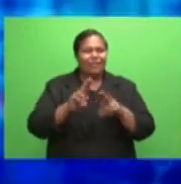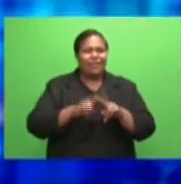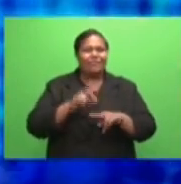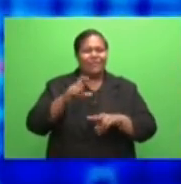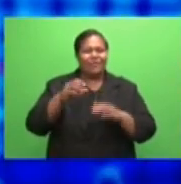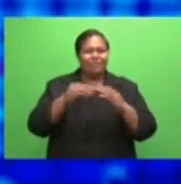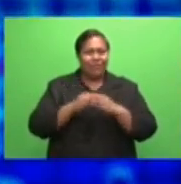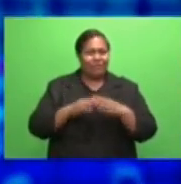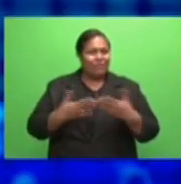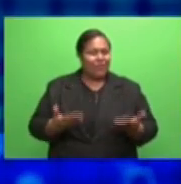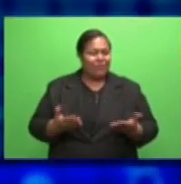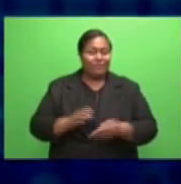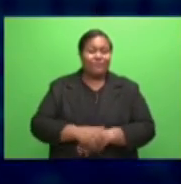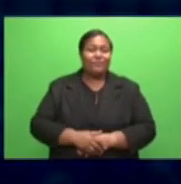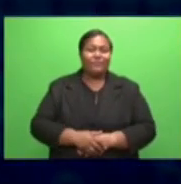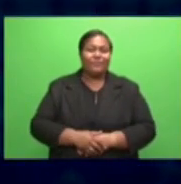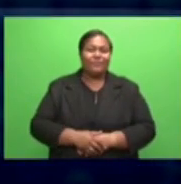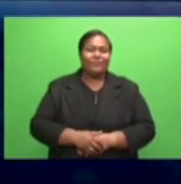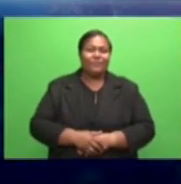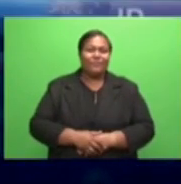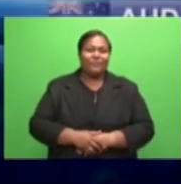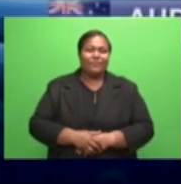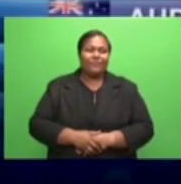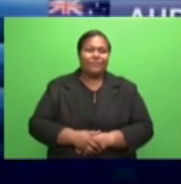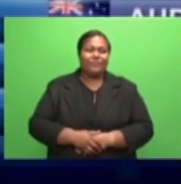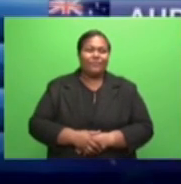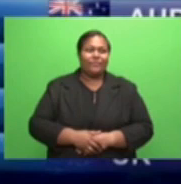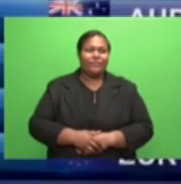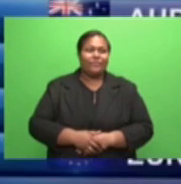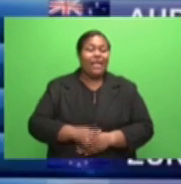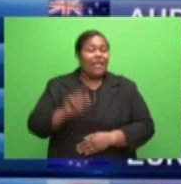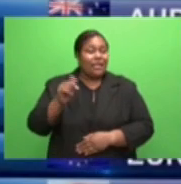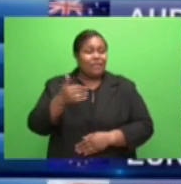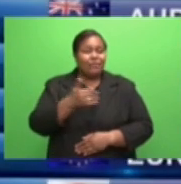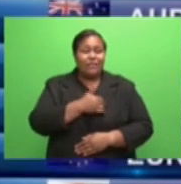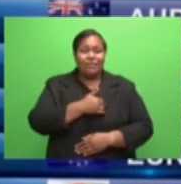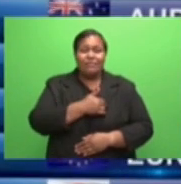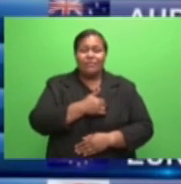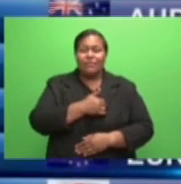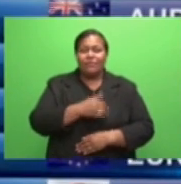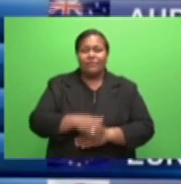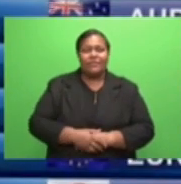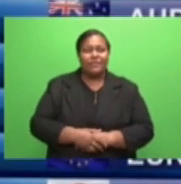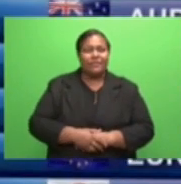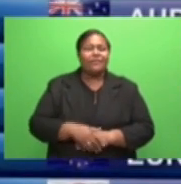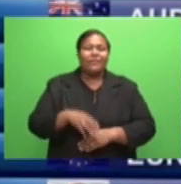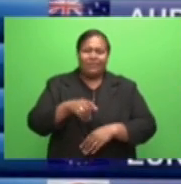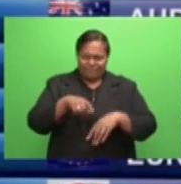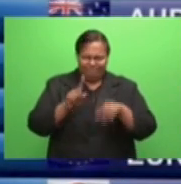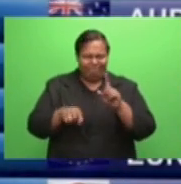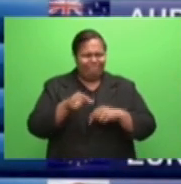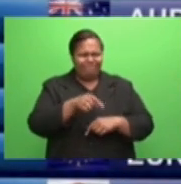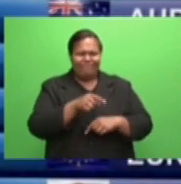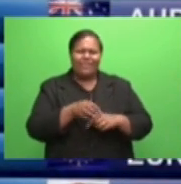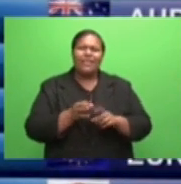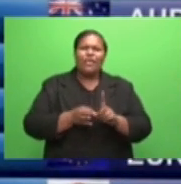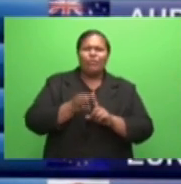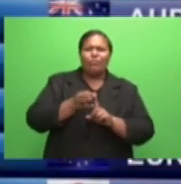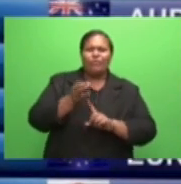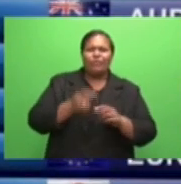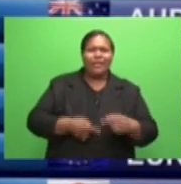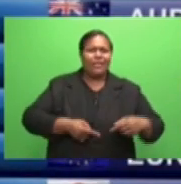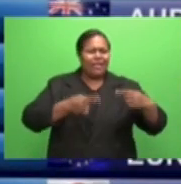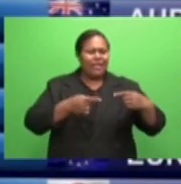Naka. Turning to today's exchange rates as set this morning, it was a bit of a mixed bag for the Fiji dollar today. It gained against the Aussie dollar,